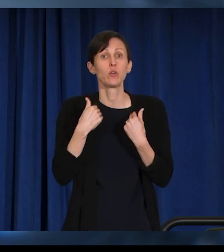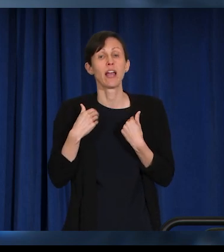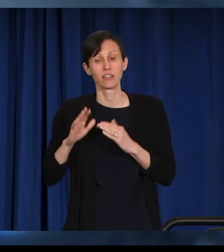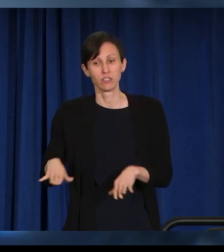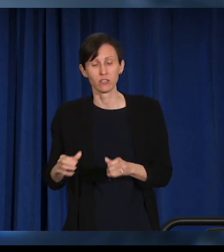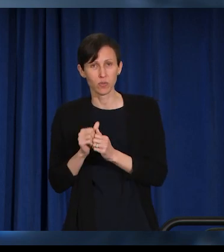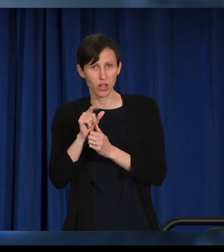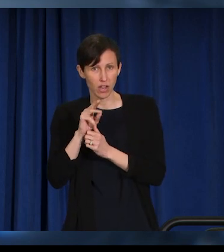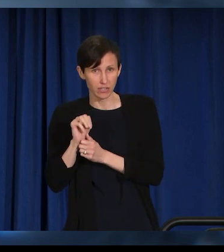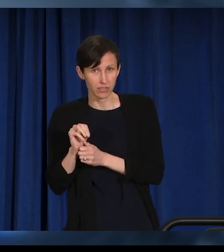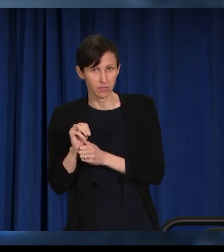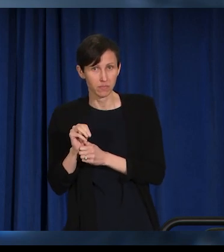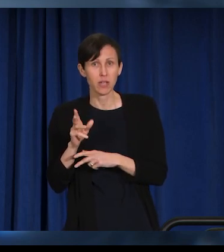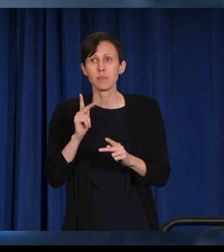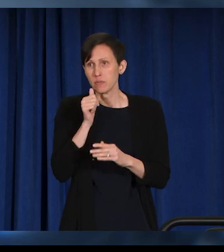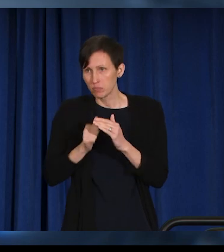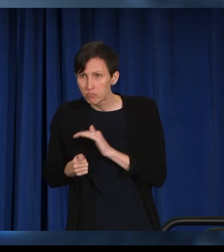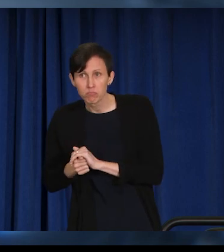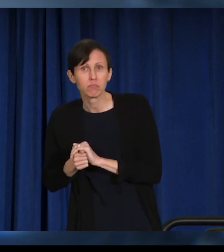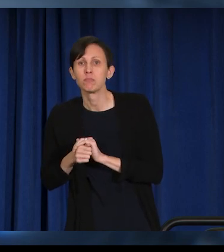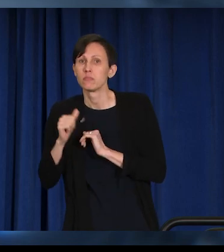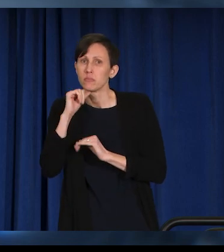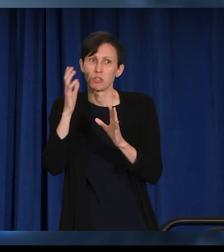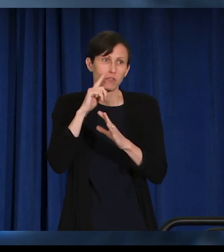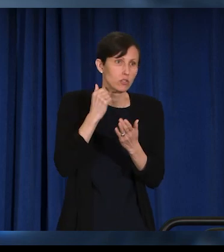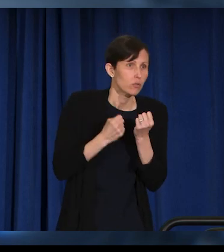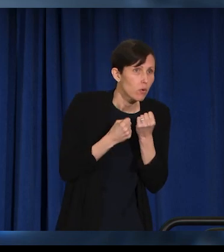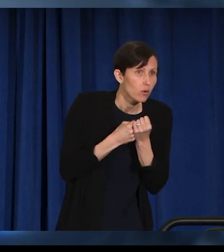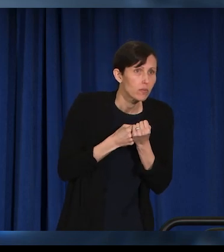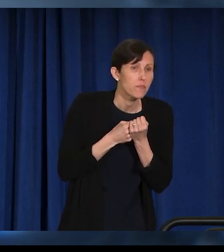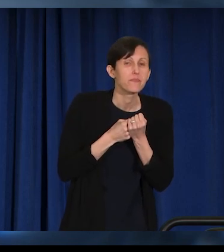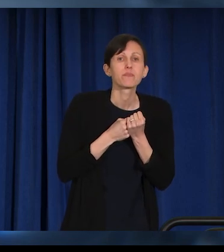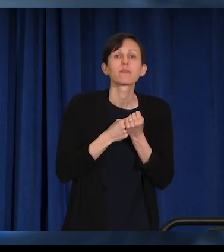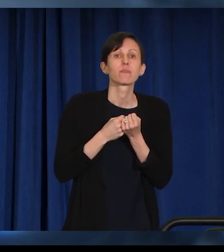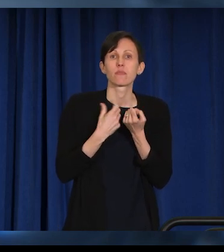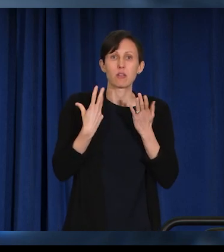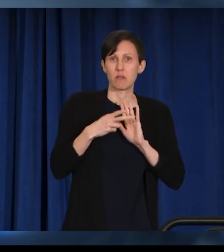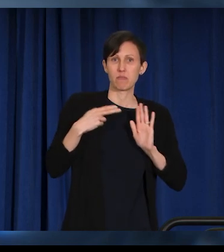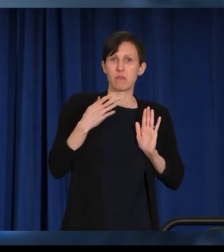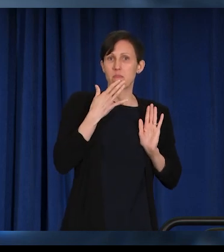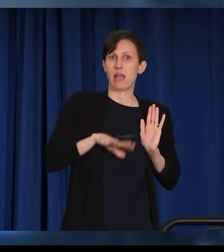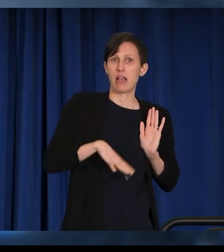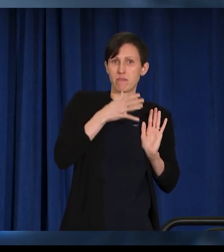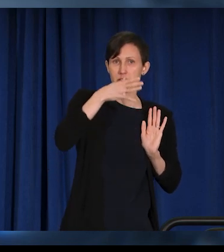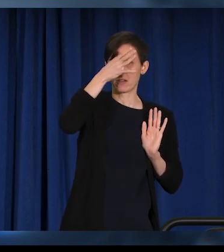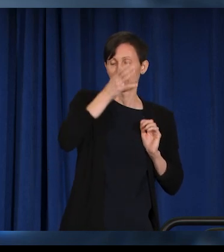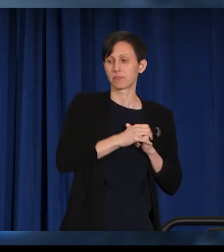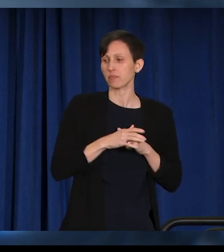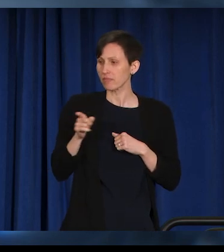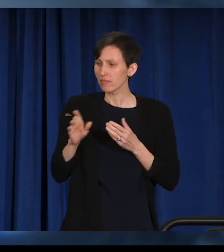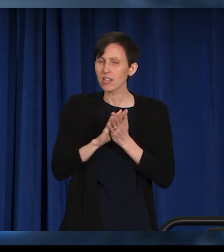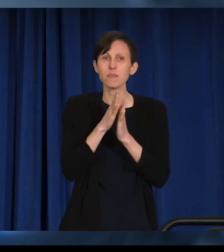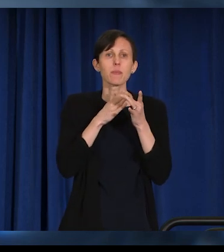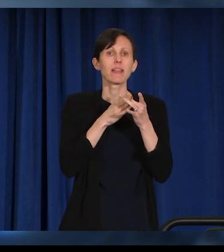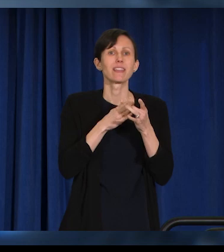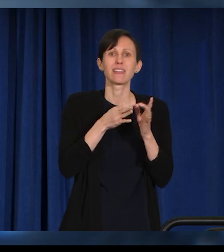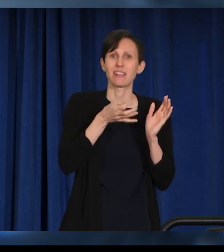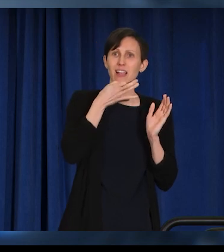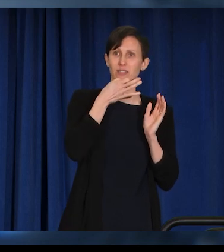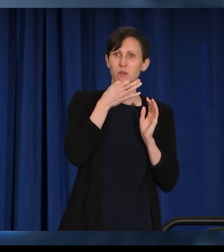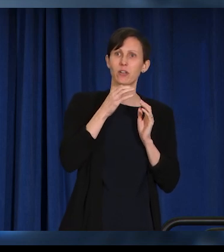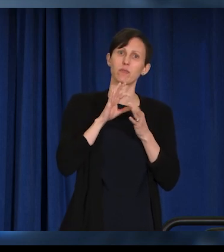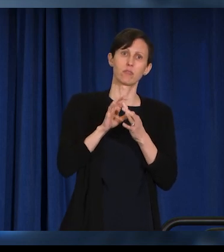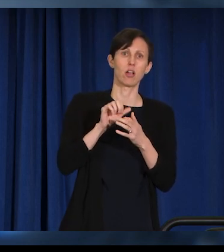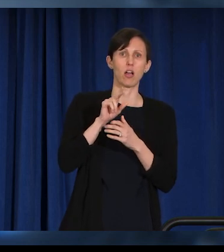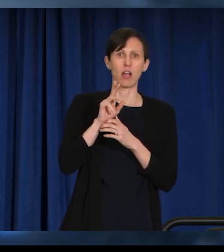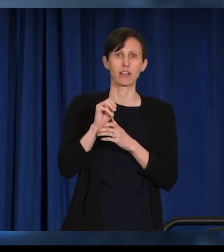prevented people from coming forward to seek support. Kanner became the leading US expert on autism and spread his understanding